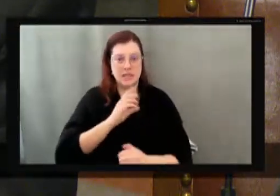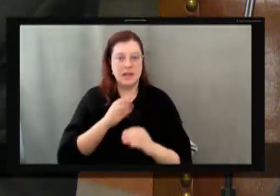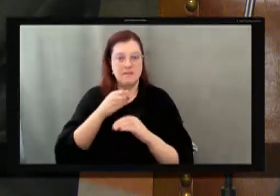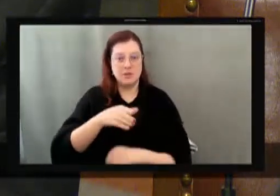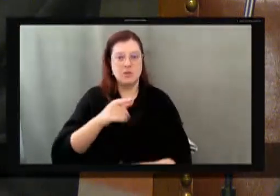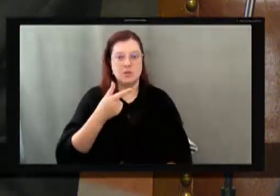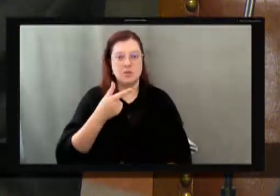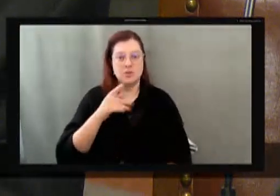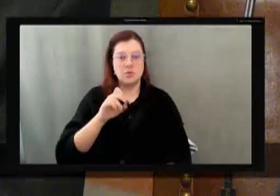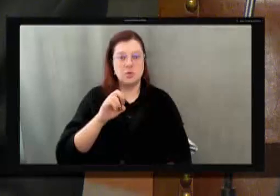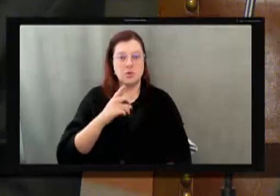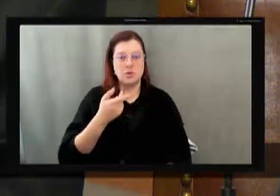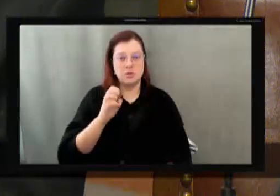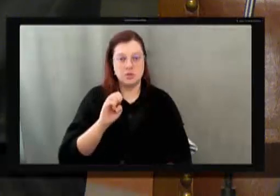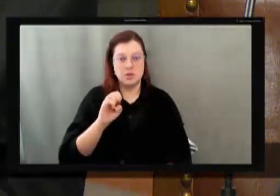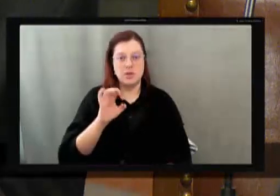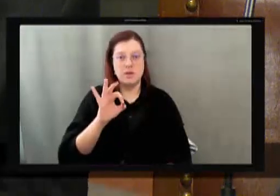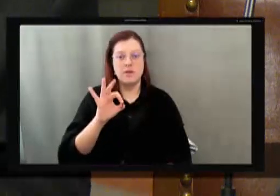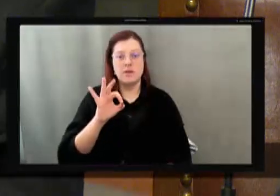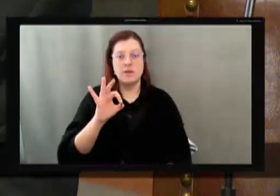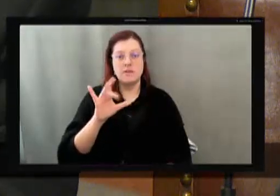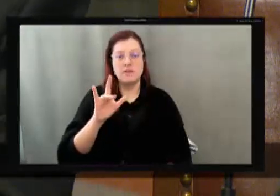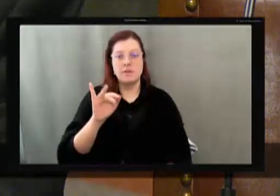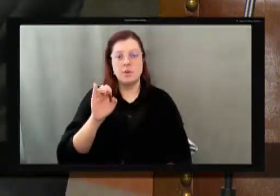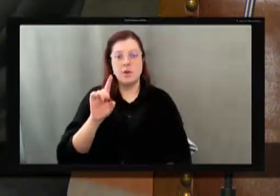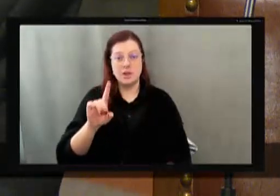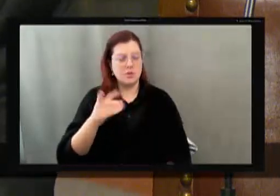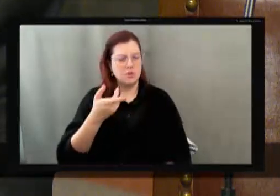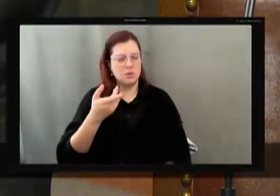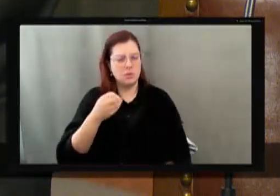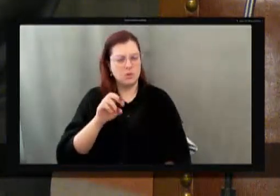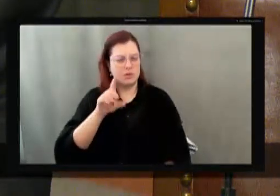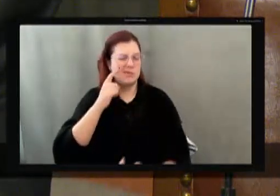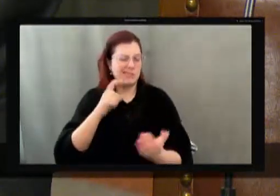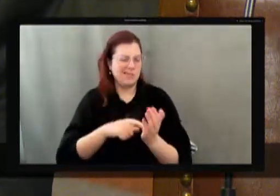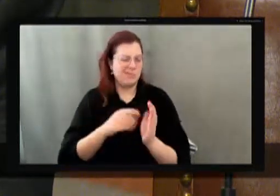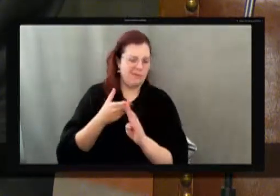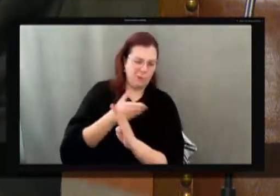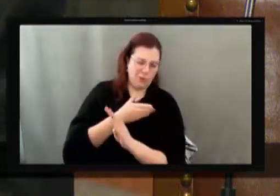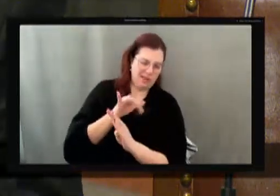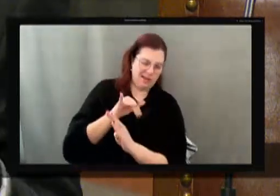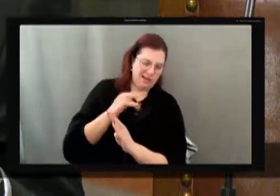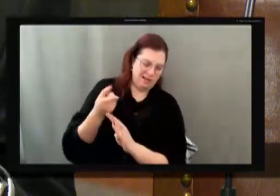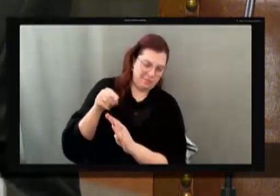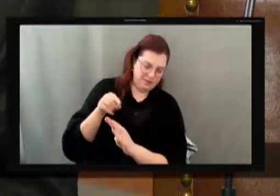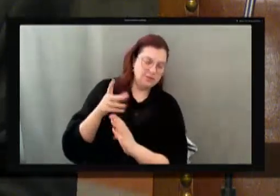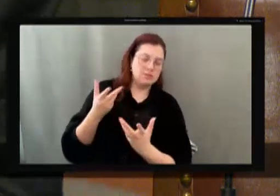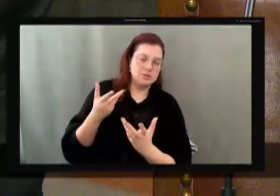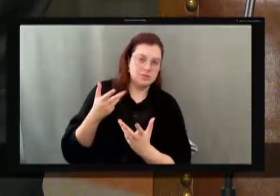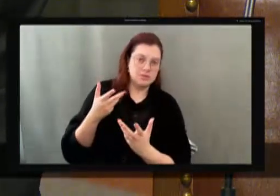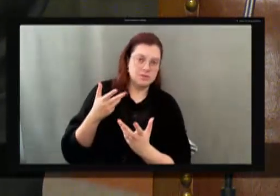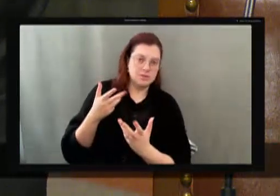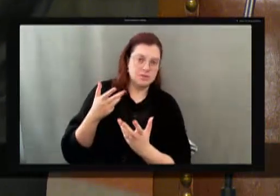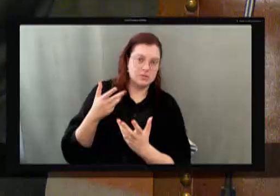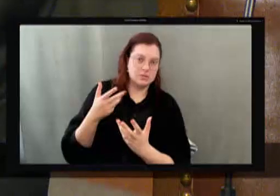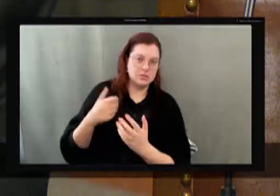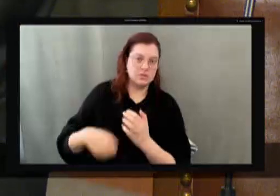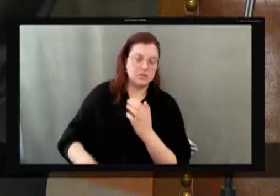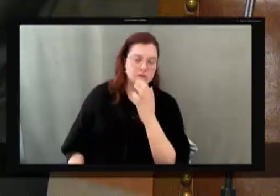Or was this a trend mm-hmm. that you saw prior, you know, to everything that we went through nationally in